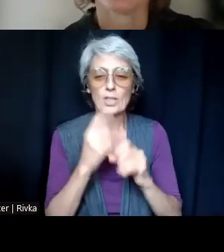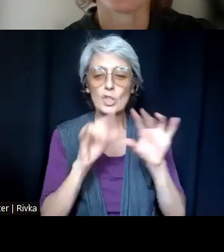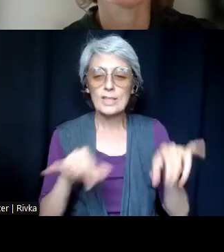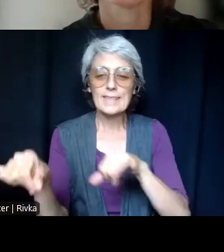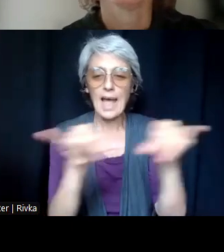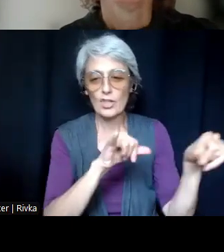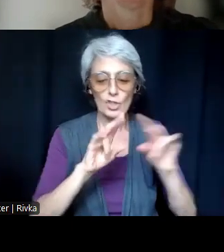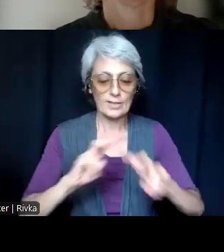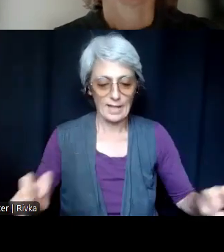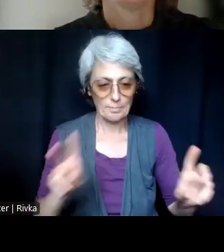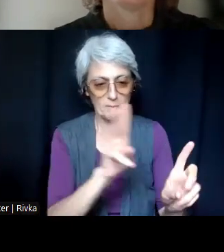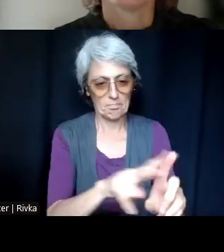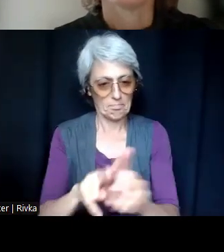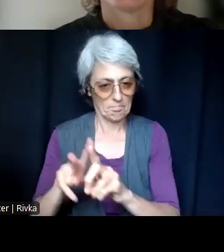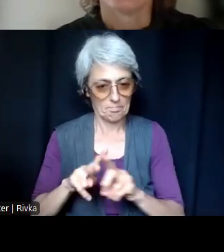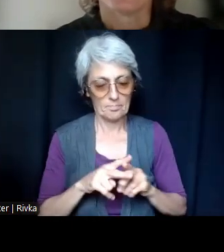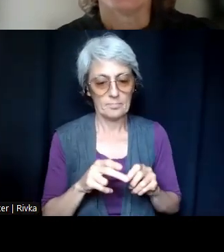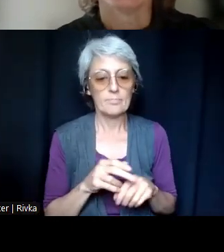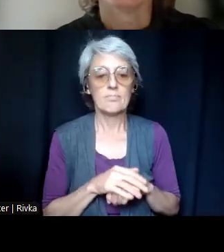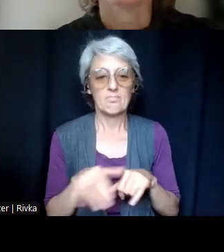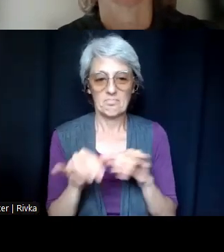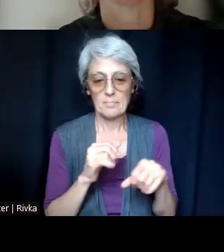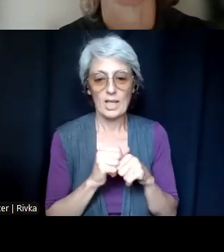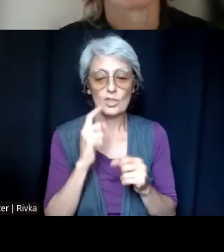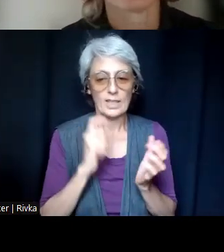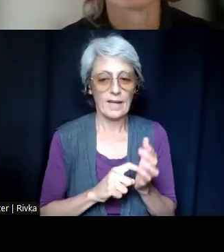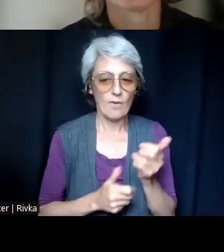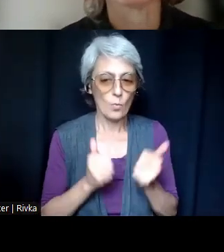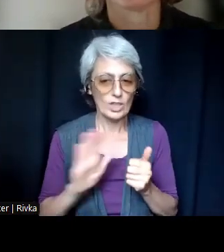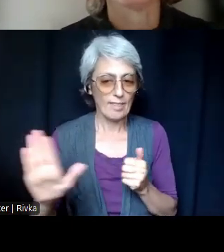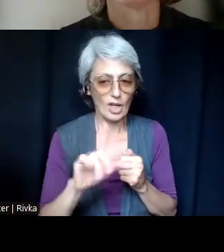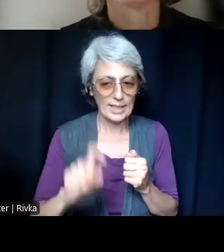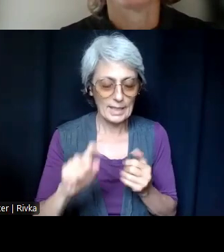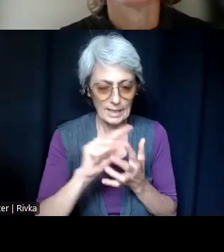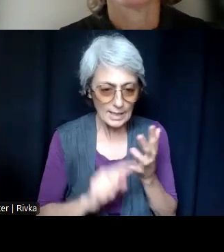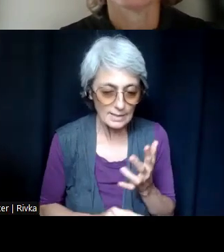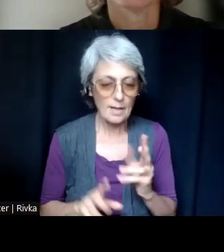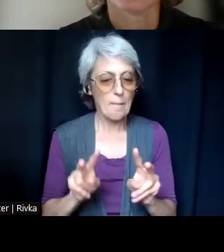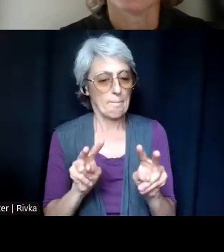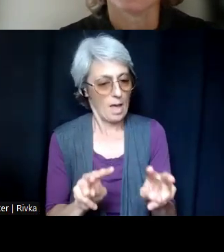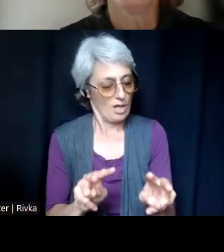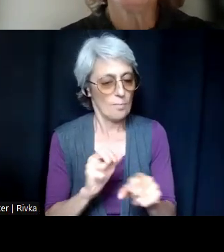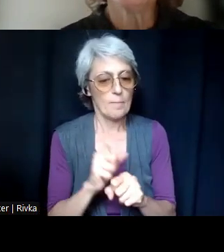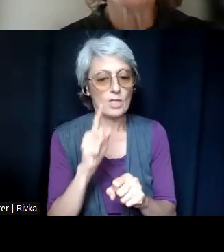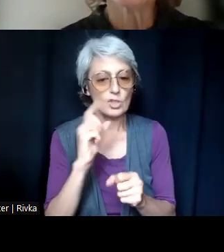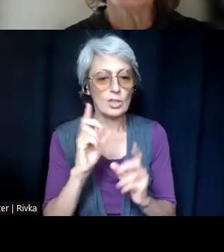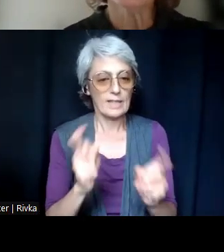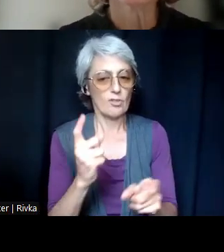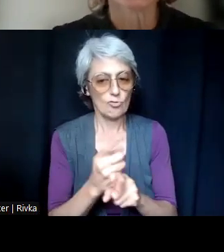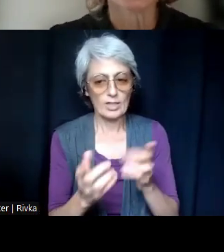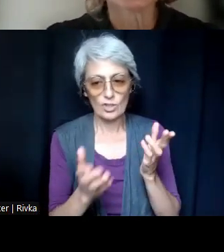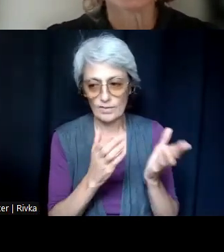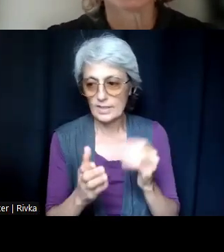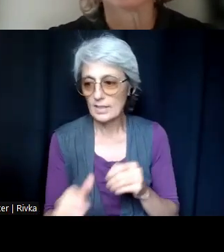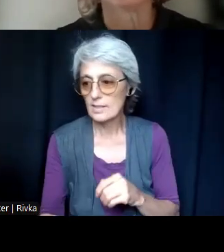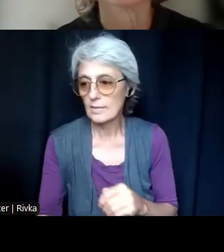sure that their needs are identified and there's monitoring to make sure they're getting the services they need. And